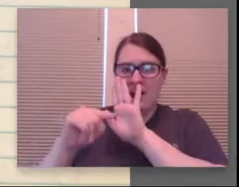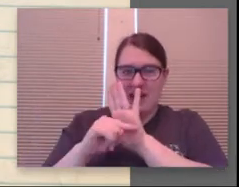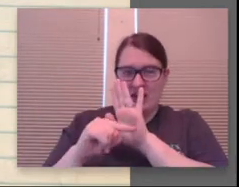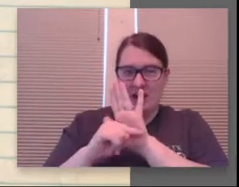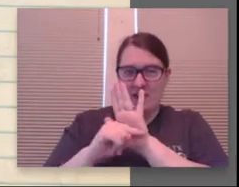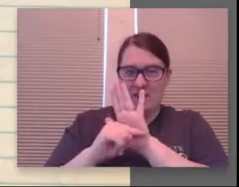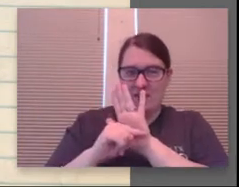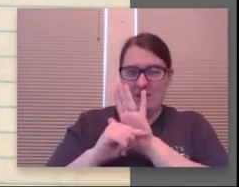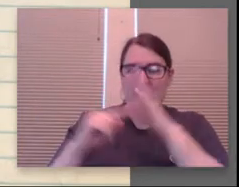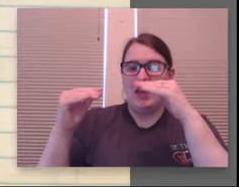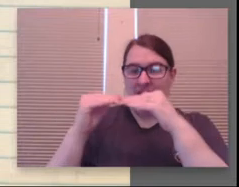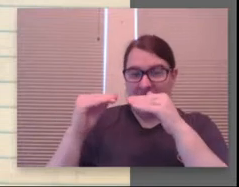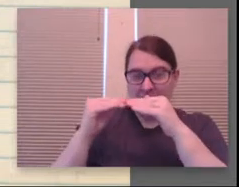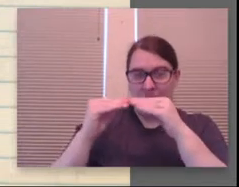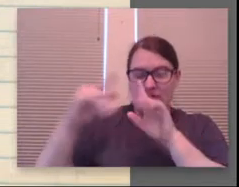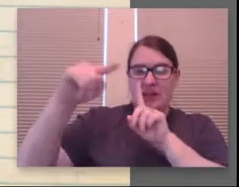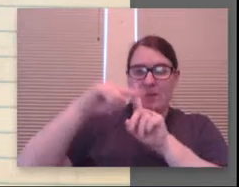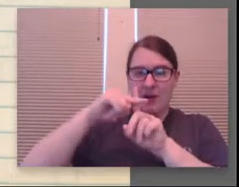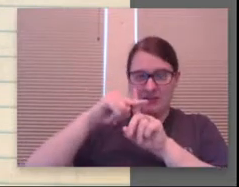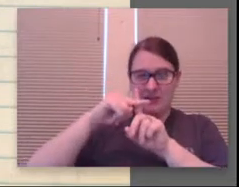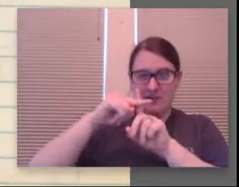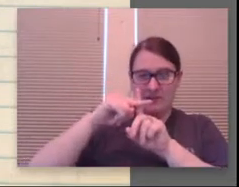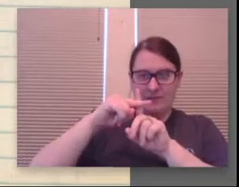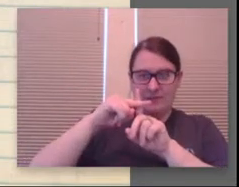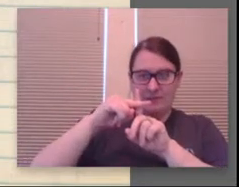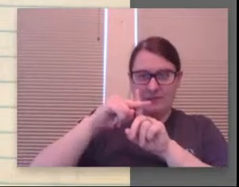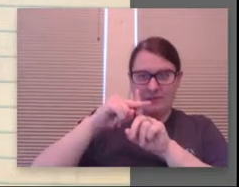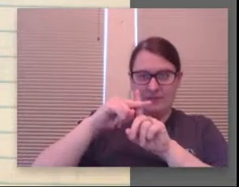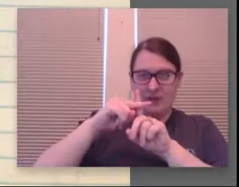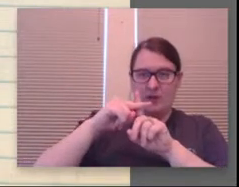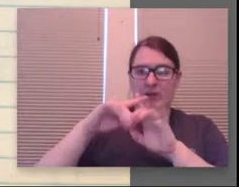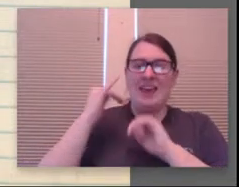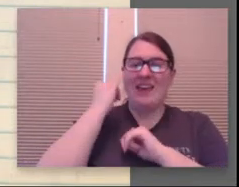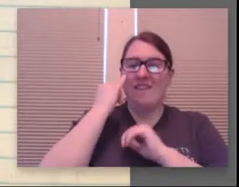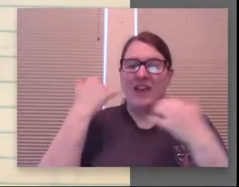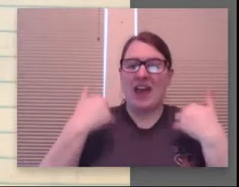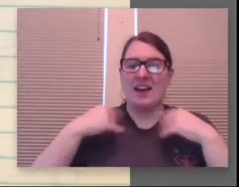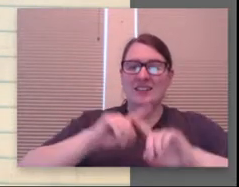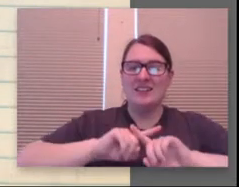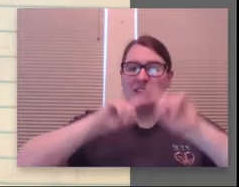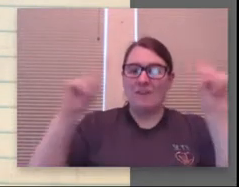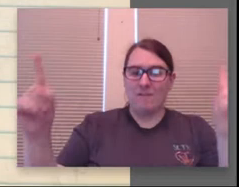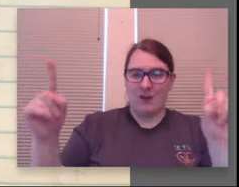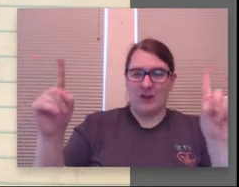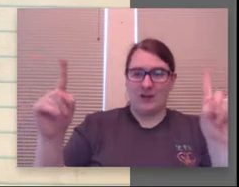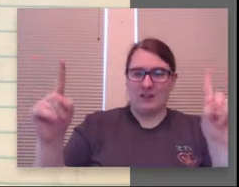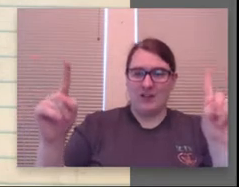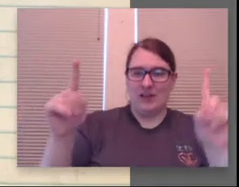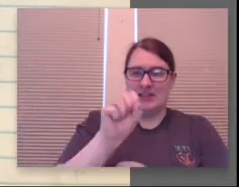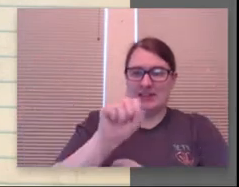by a negative, it equals a positive. Okay, if it has